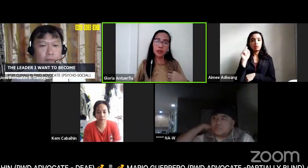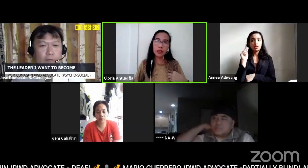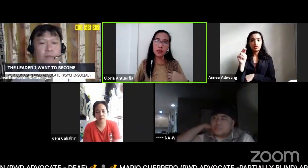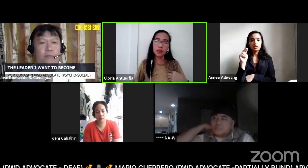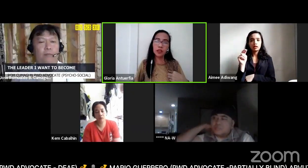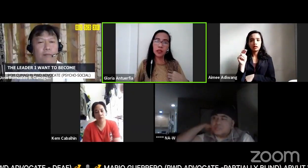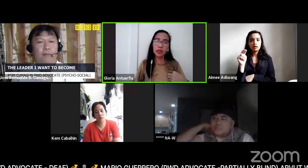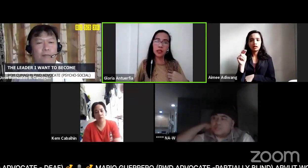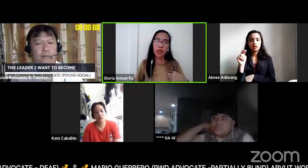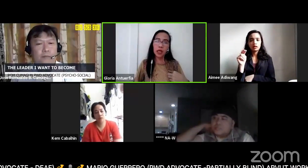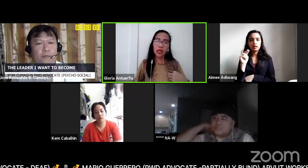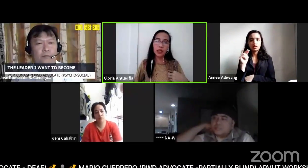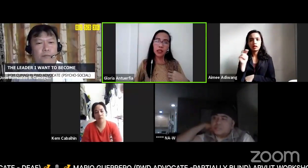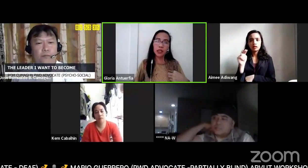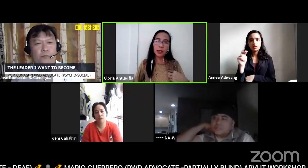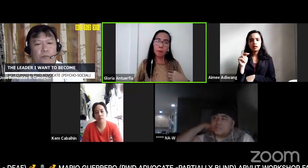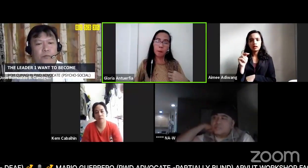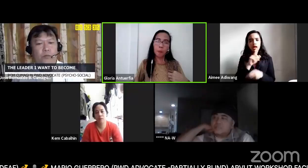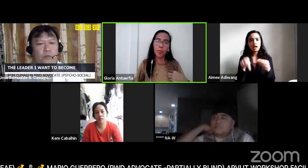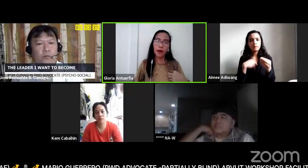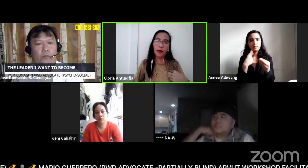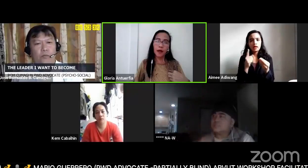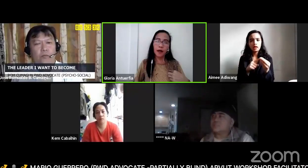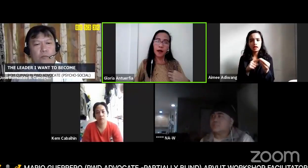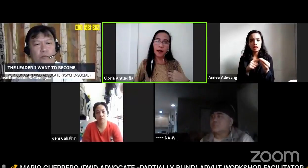about the